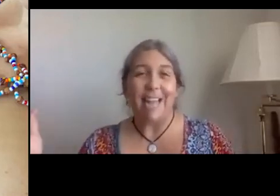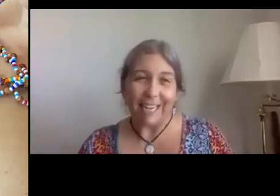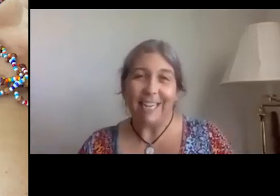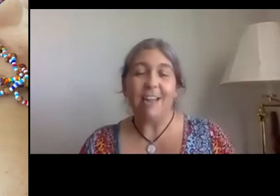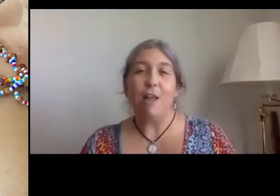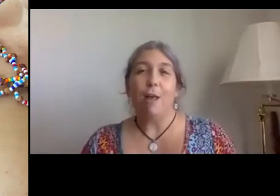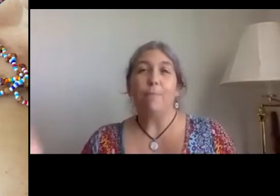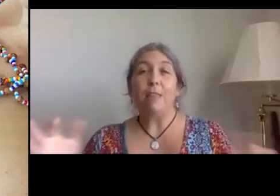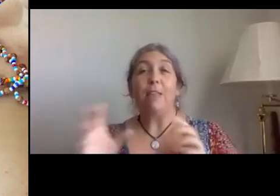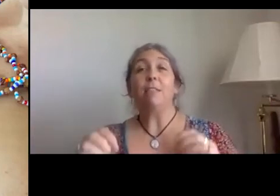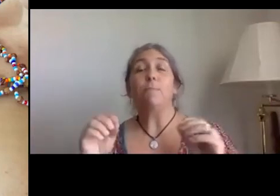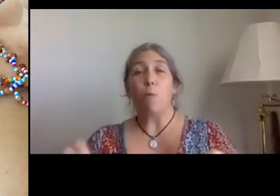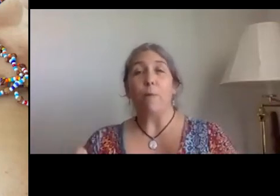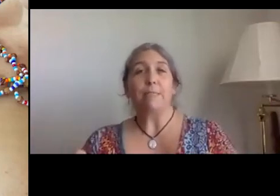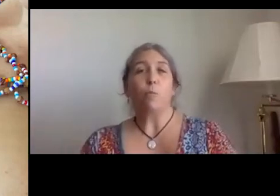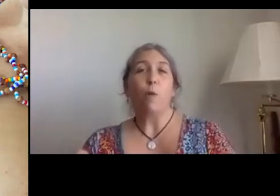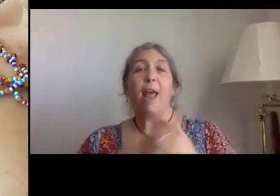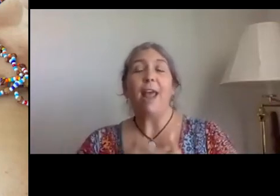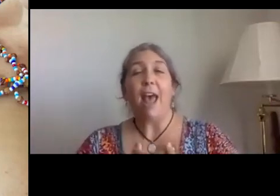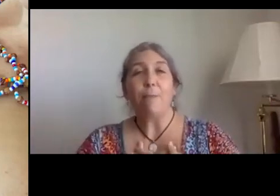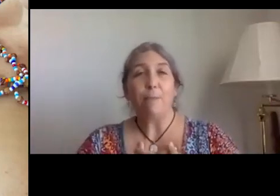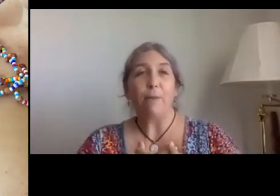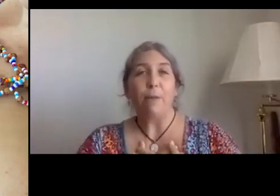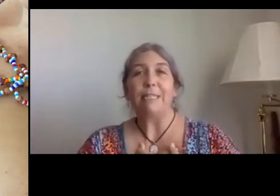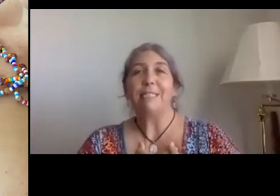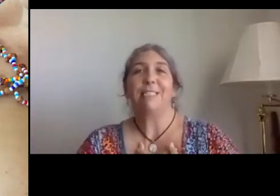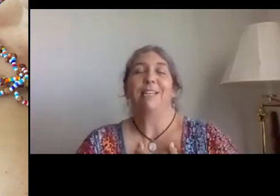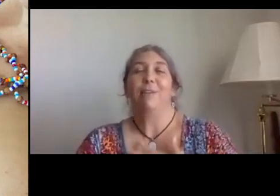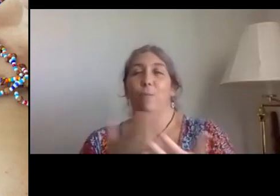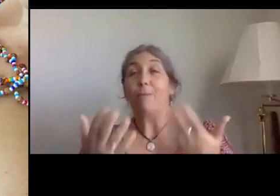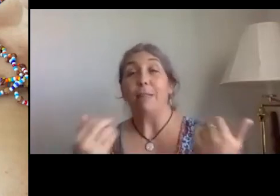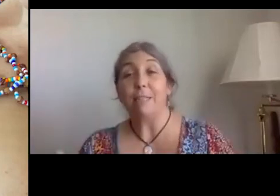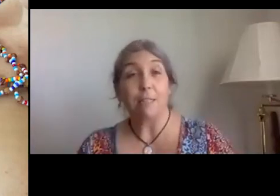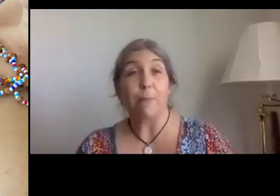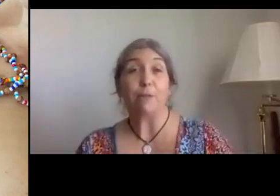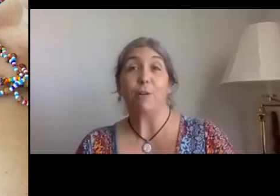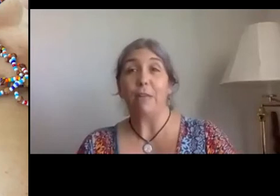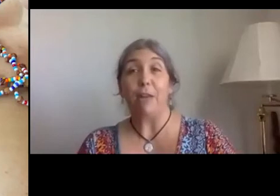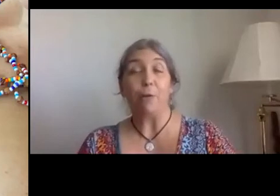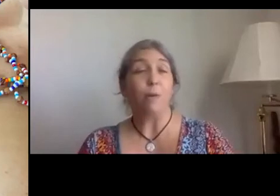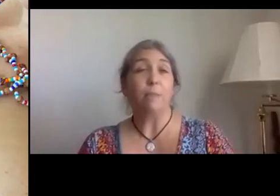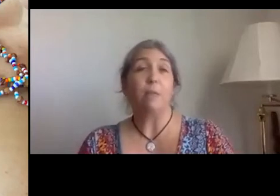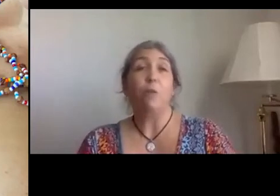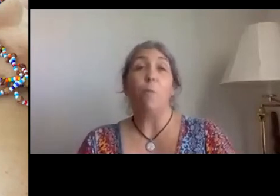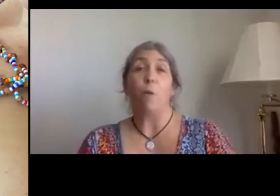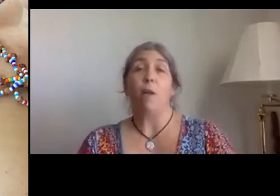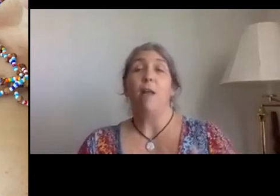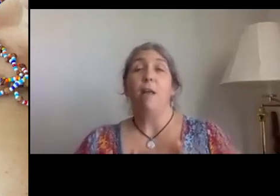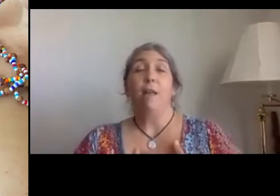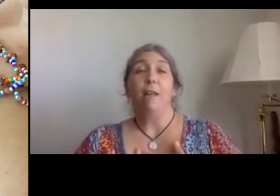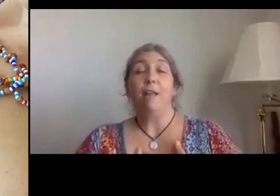and tidy, but these moments when I had my babies, I mean, this is a picture of Kieran when he was a